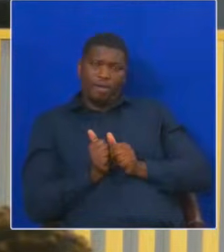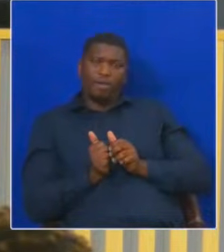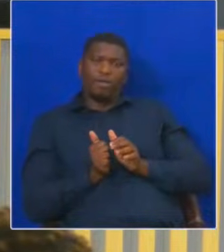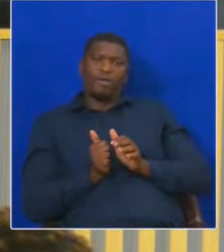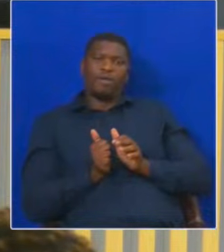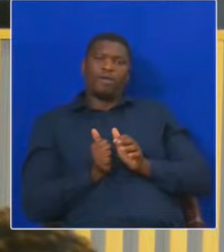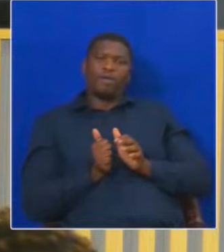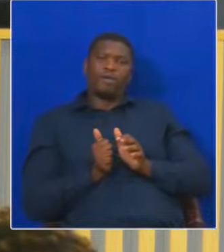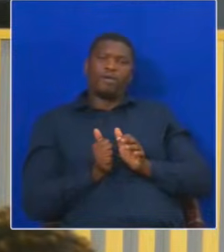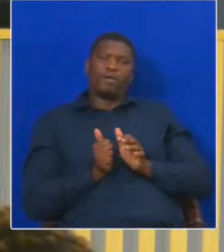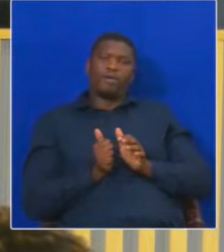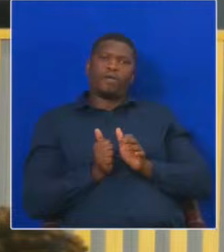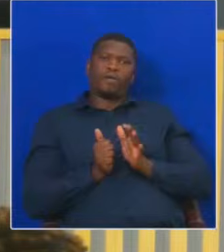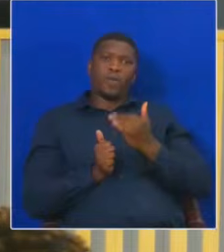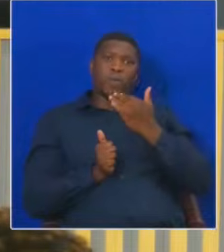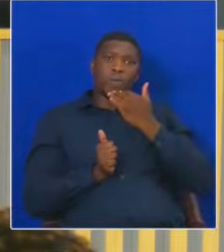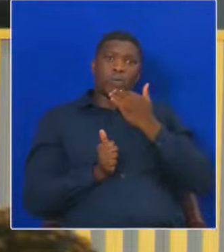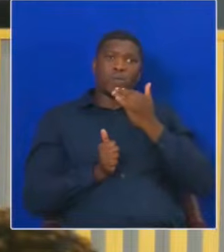Lieutenant General Sibia,